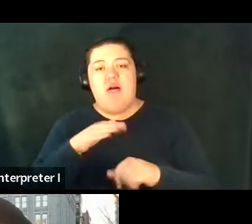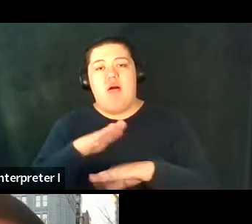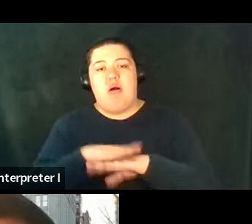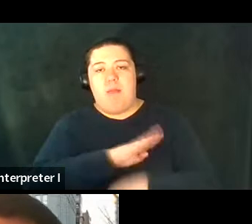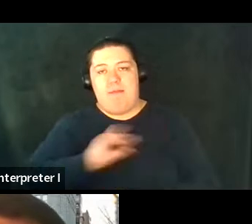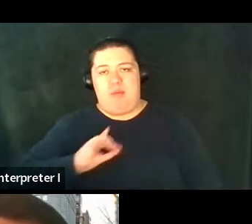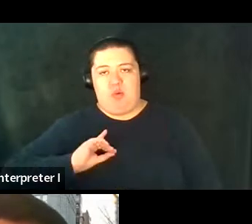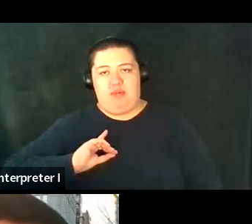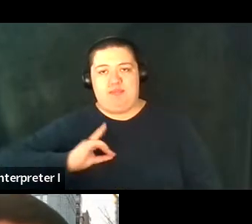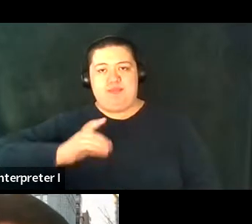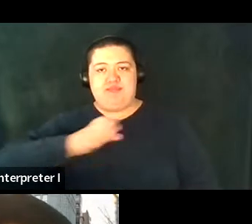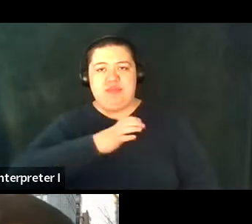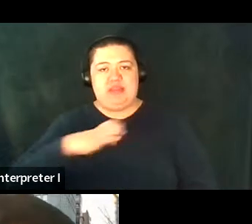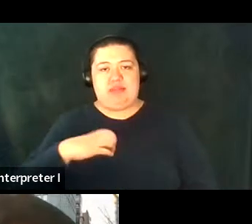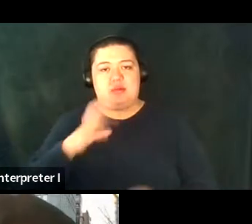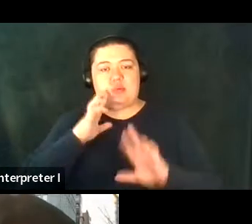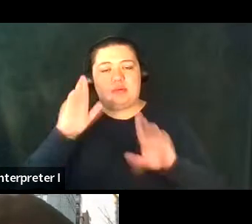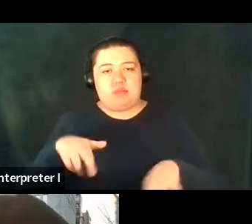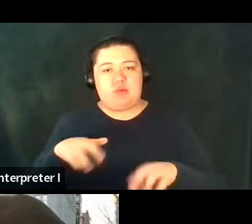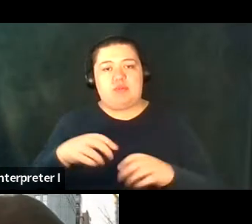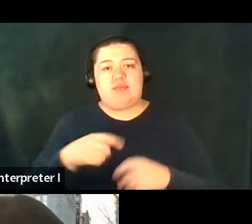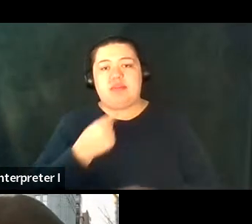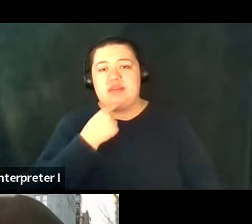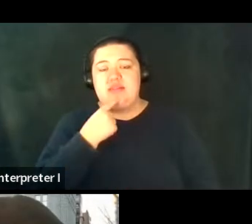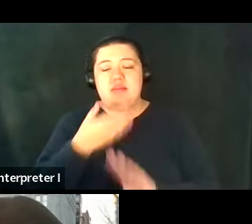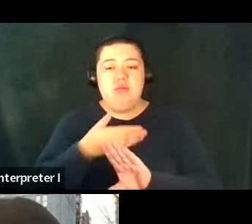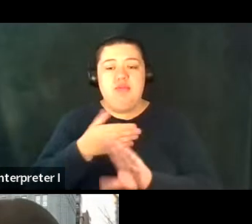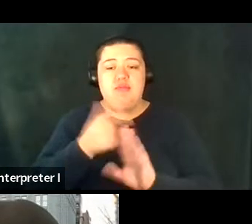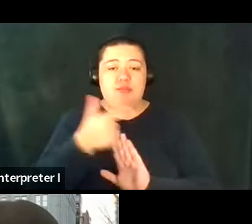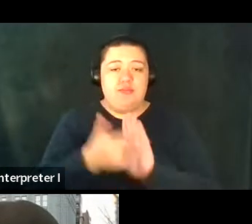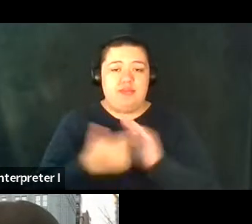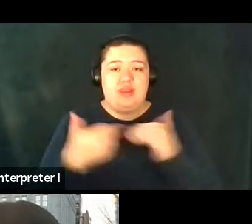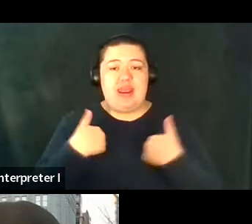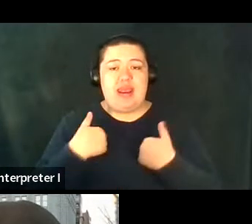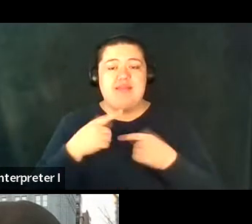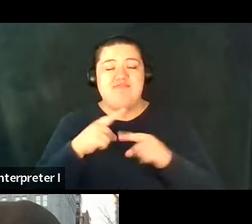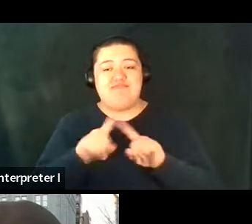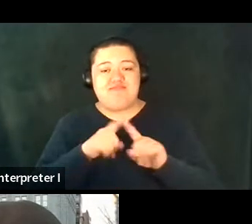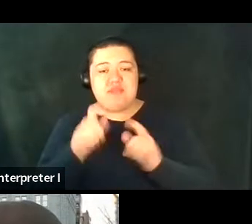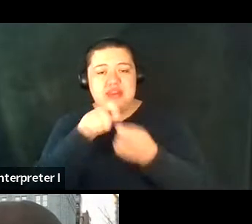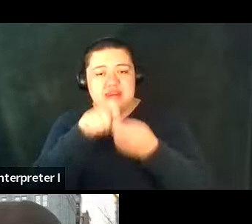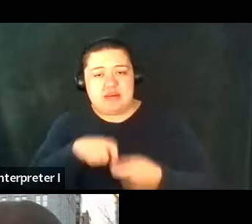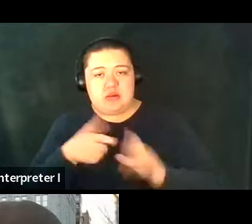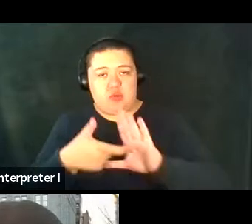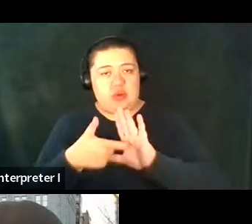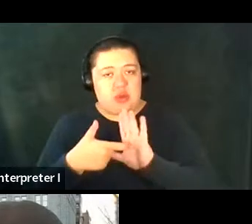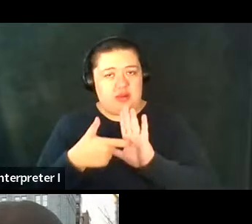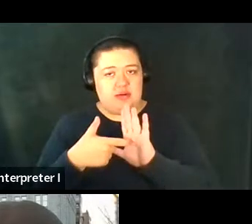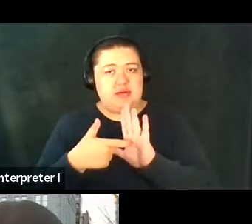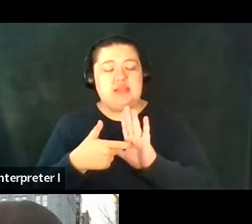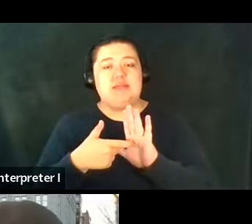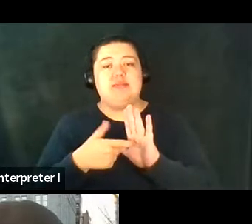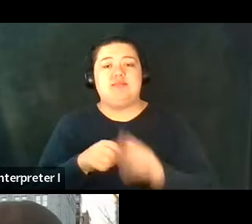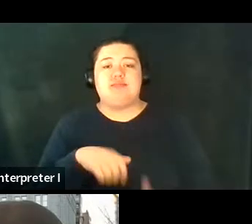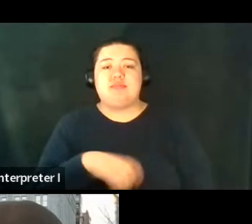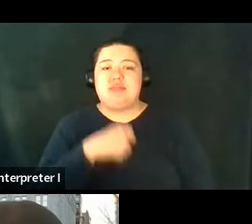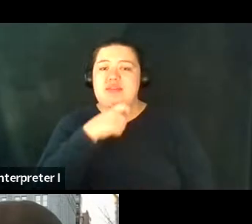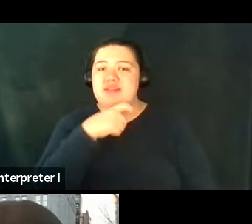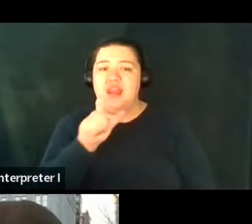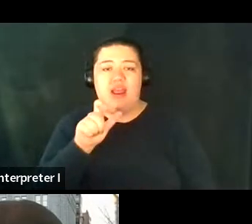report cited an earlier law that had a number of detailed requirements which are no